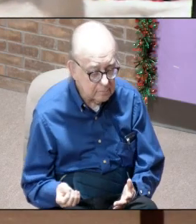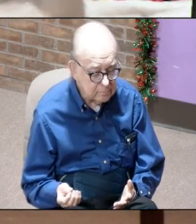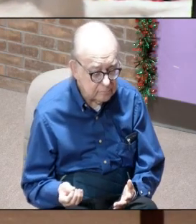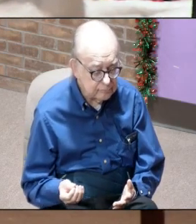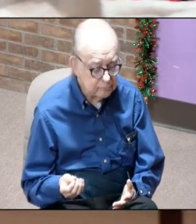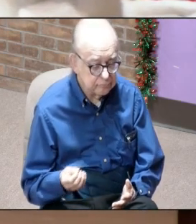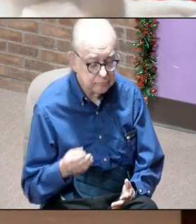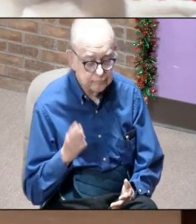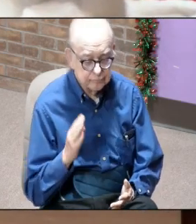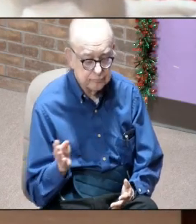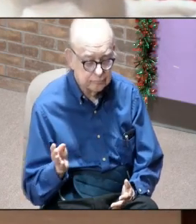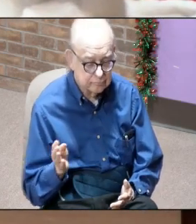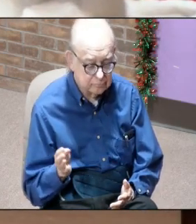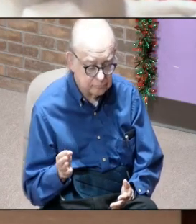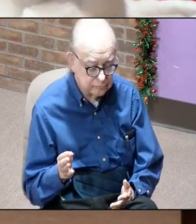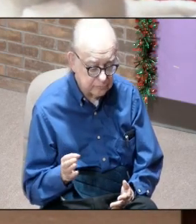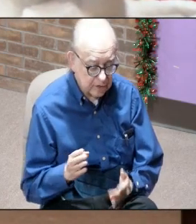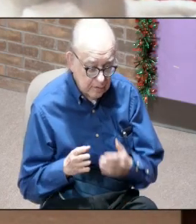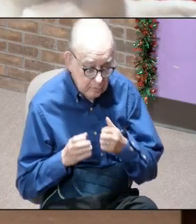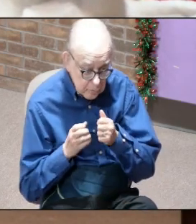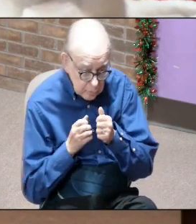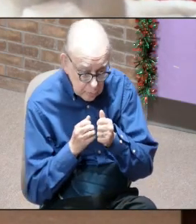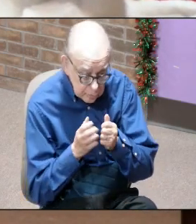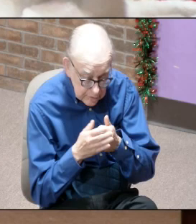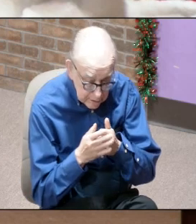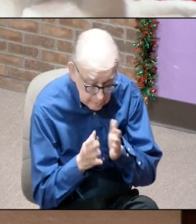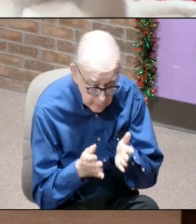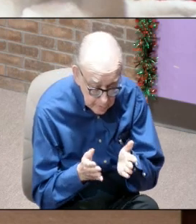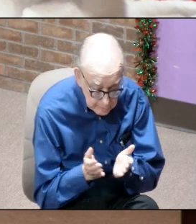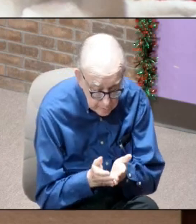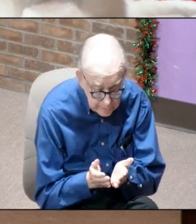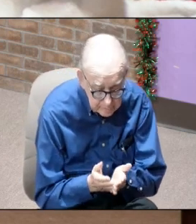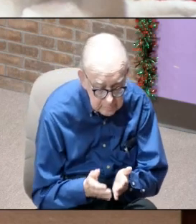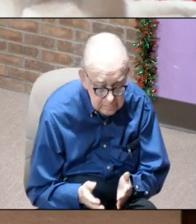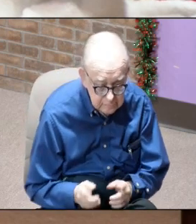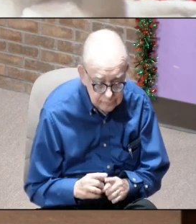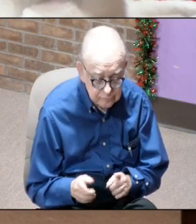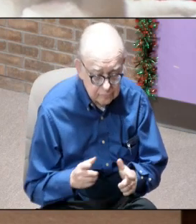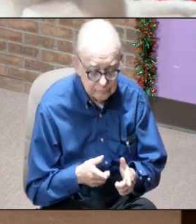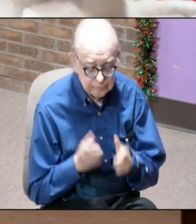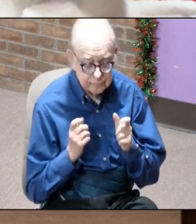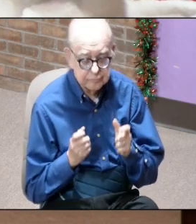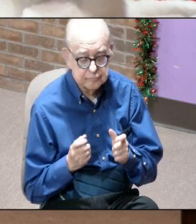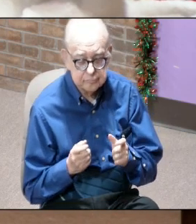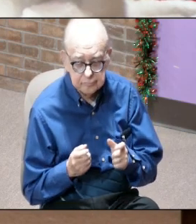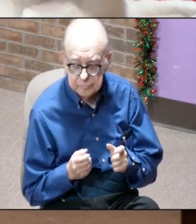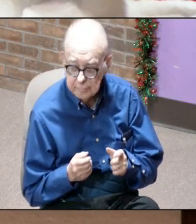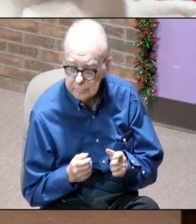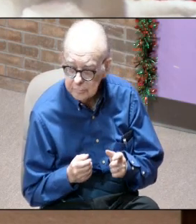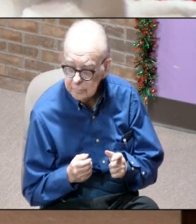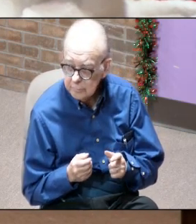what he would do is he would sneak up on him. But then all of a sudden,